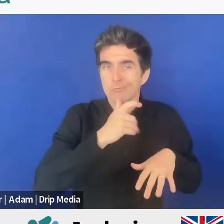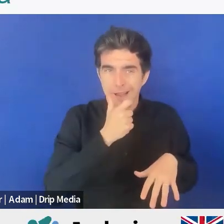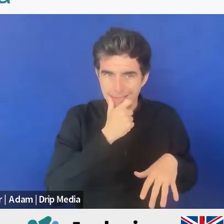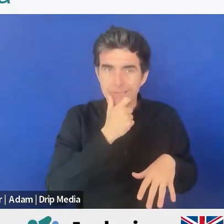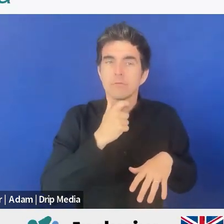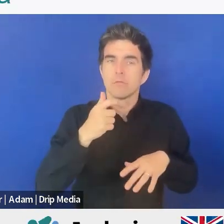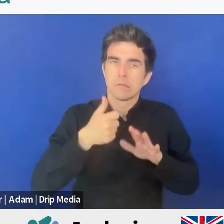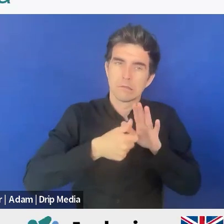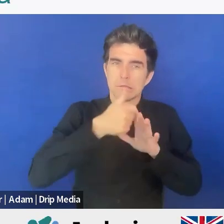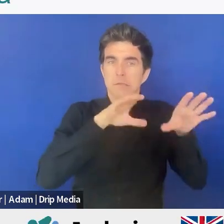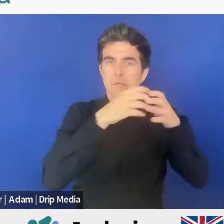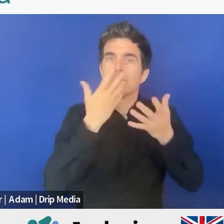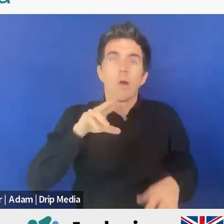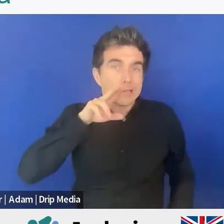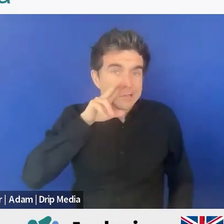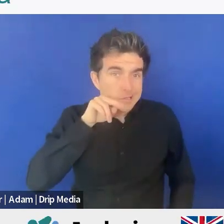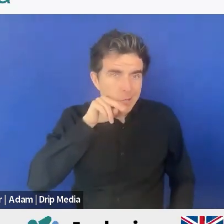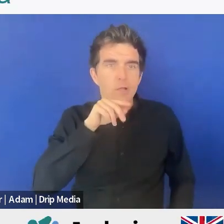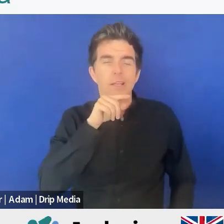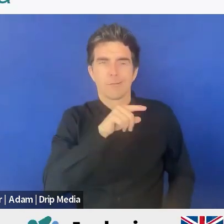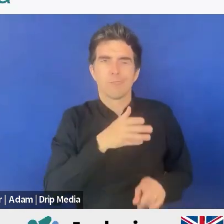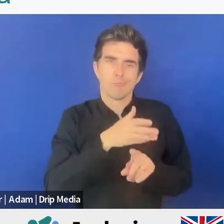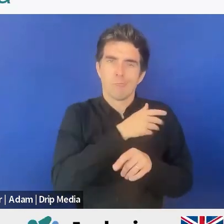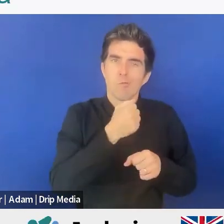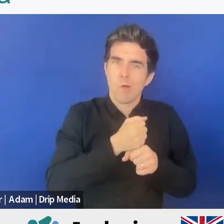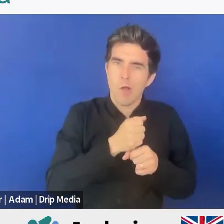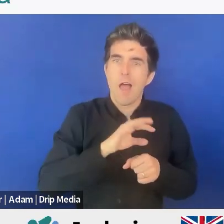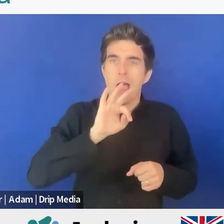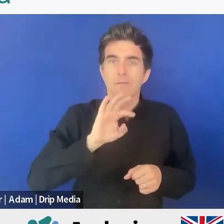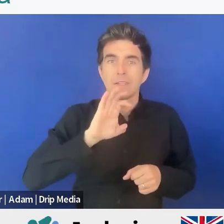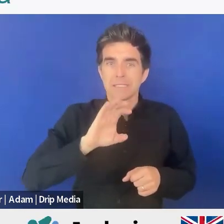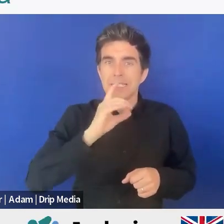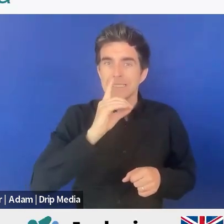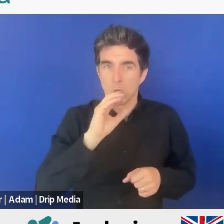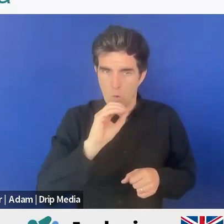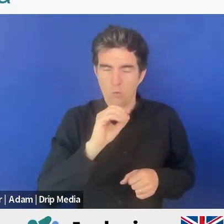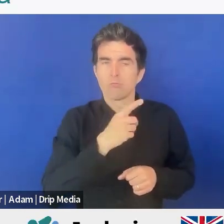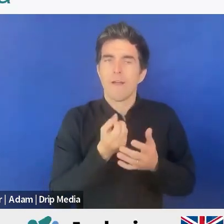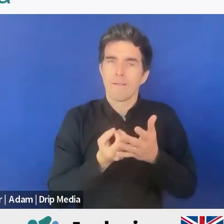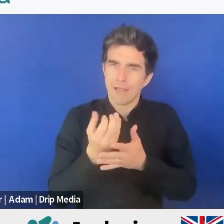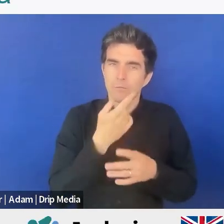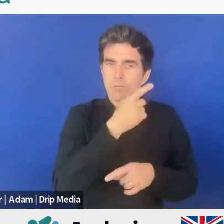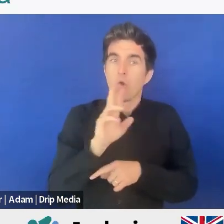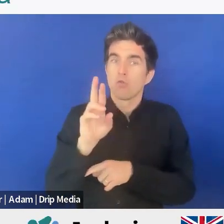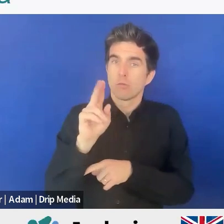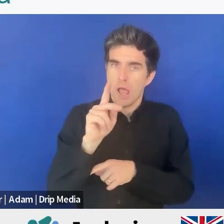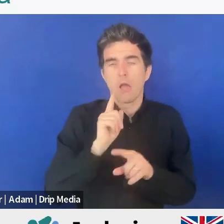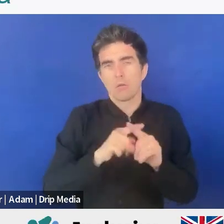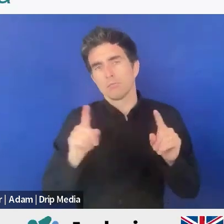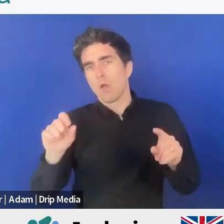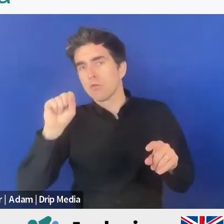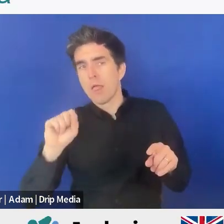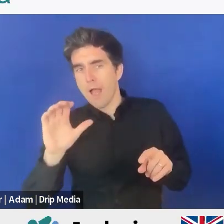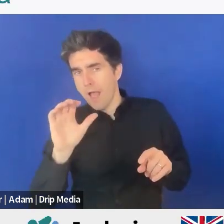Asia, Zimbabwe, and Tanzania, developing and overseeing education projects and partnerships with governments and other